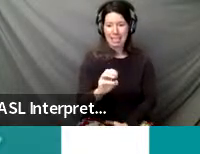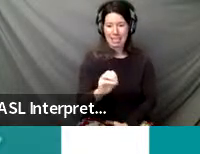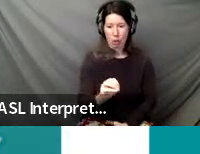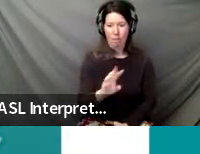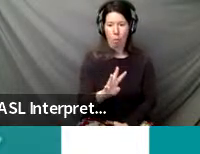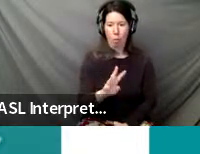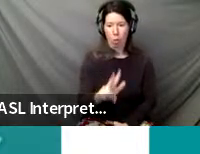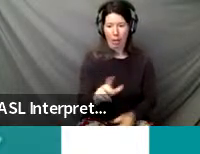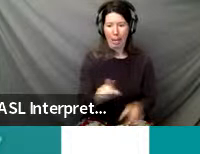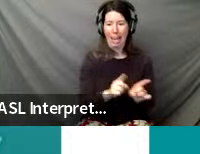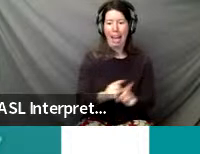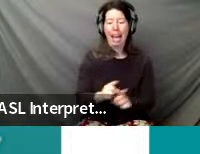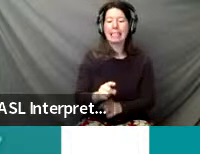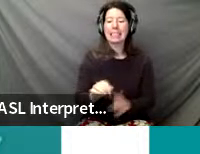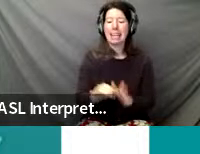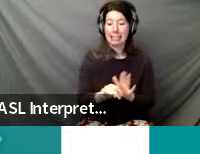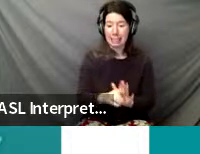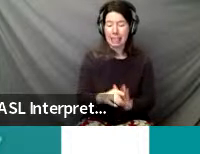993-5459-6043, passcode